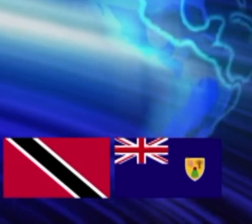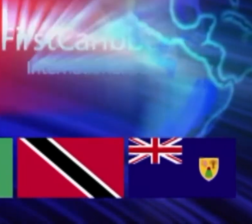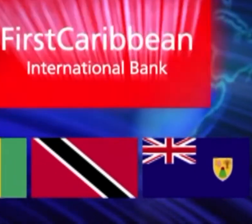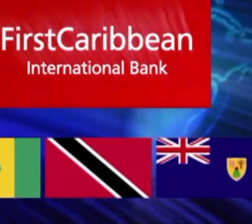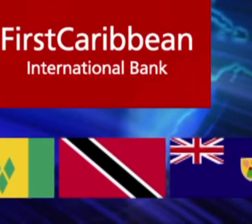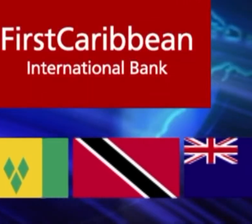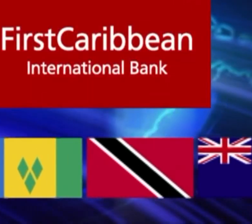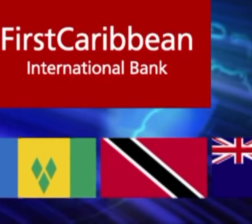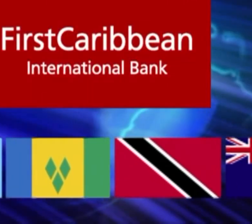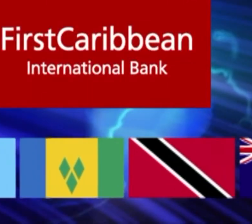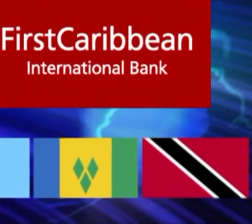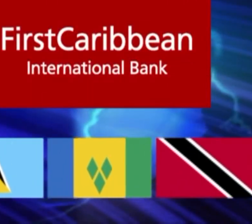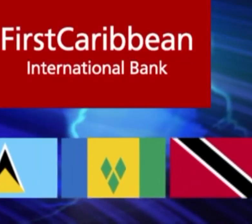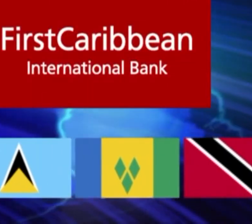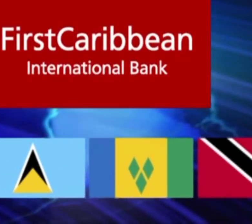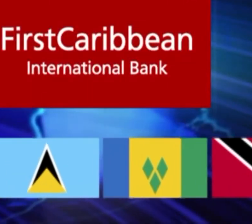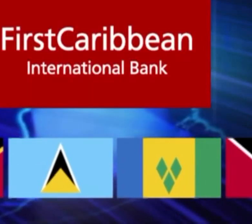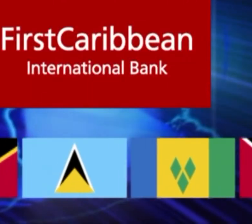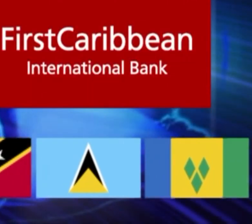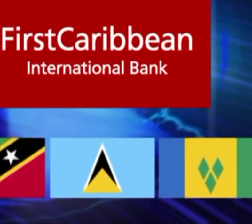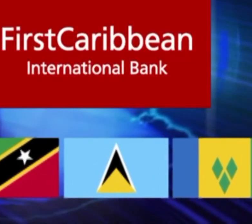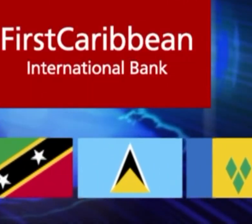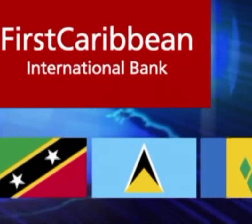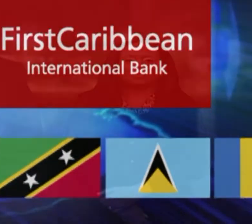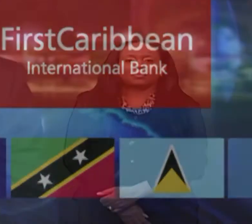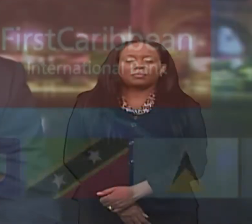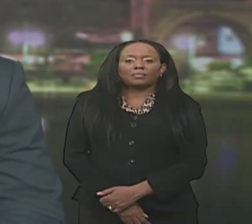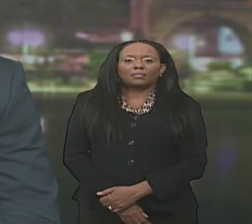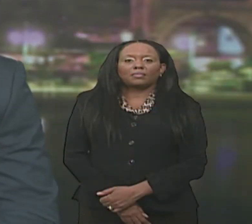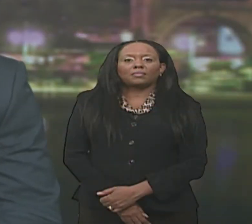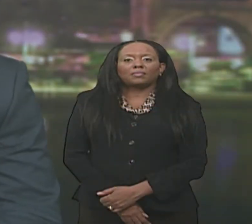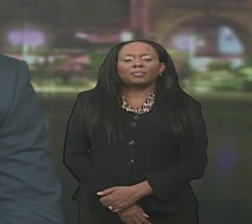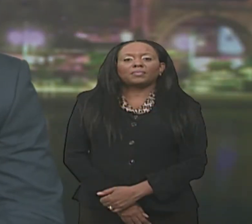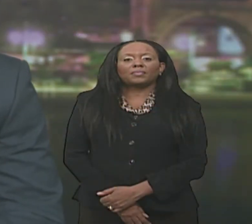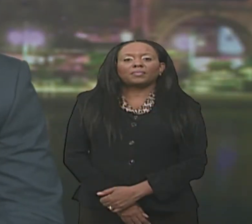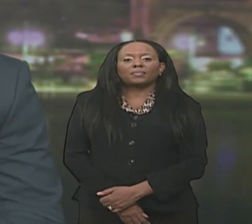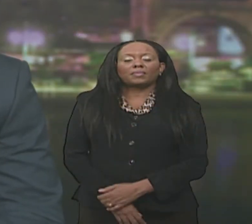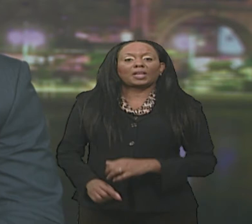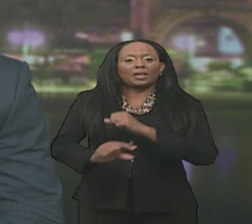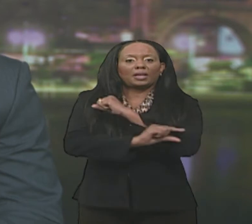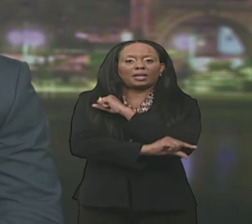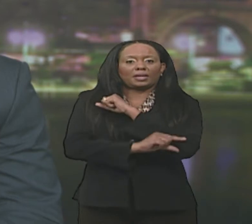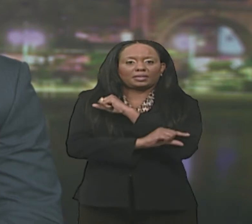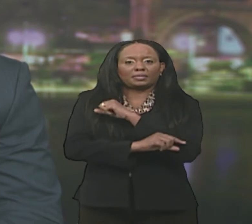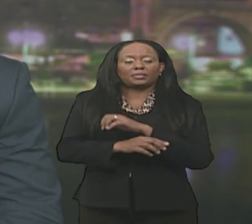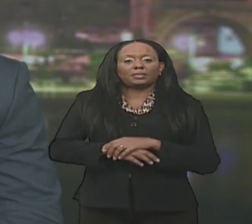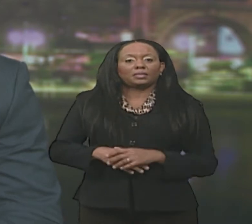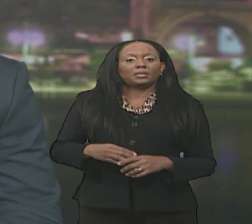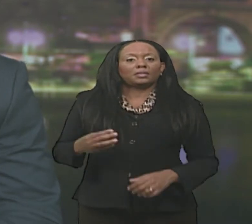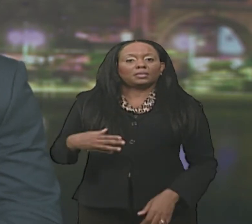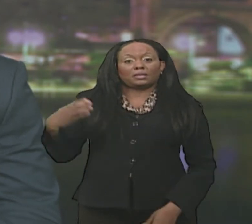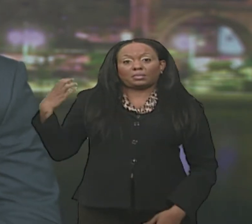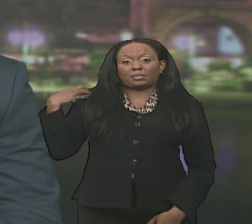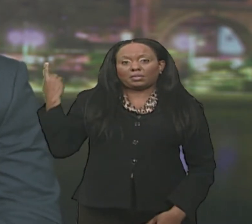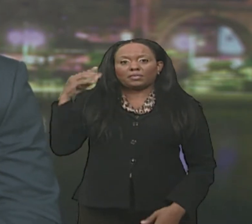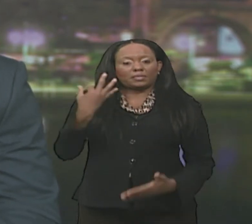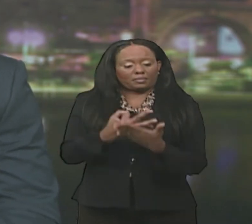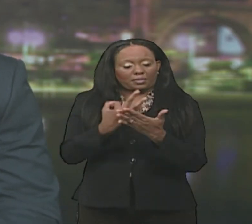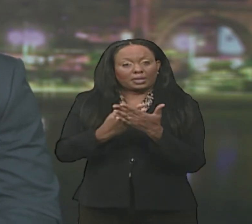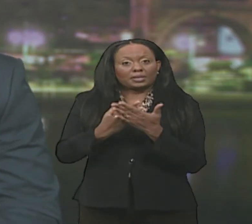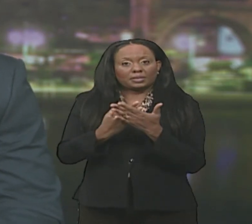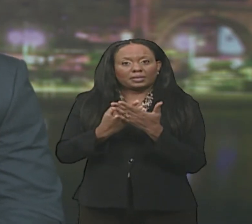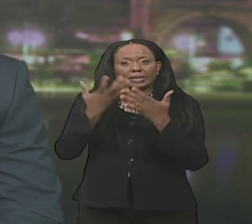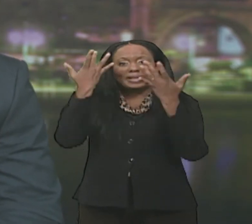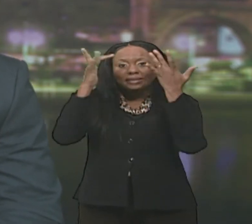brought to you by CIBC First Caribbean. In Guyana, the head of the Financial Intelligence Unit has